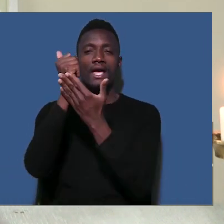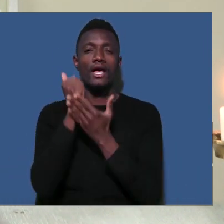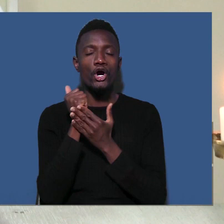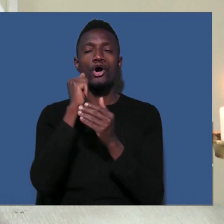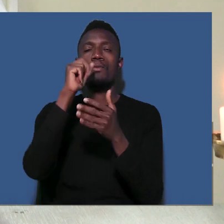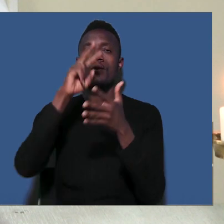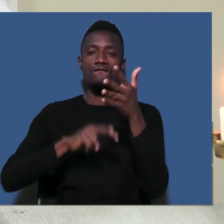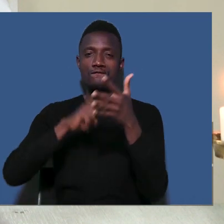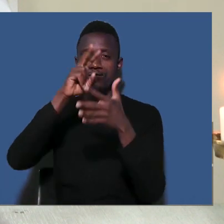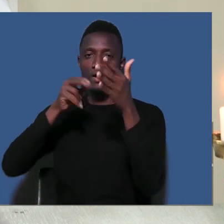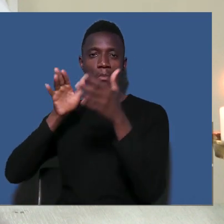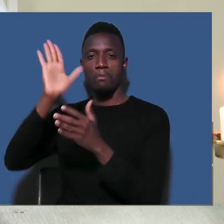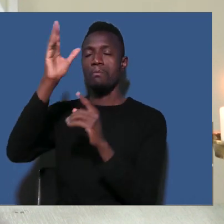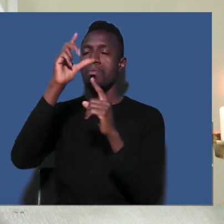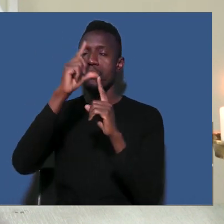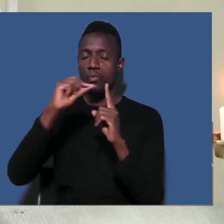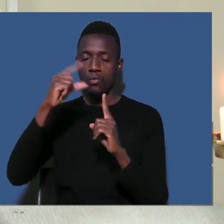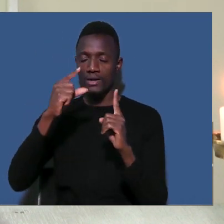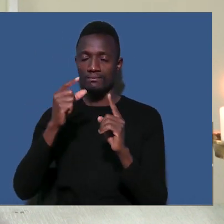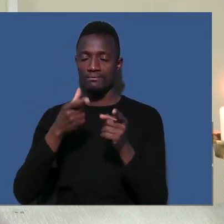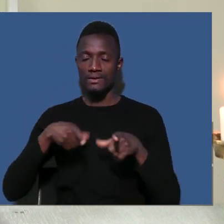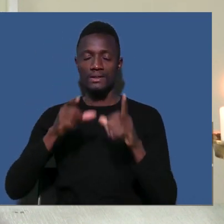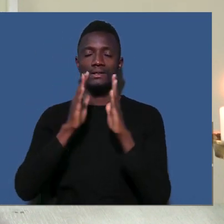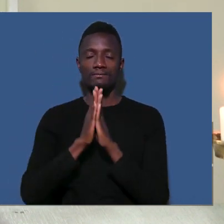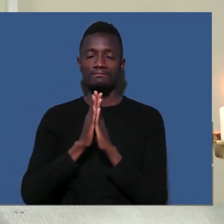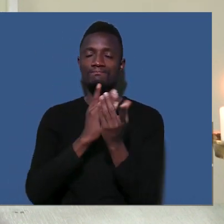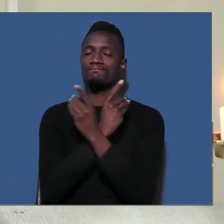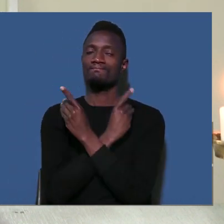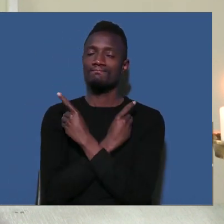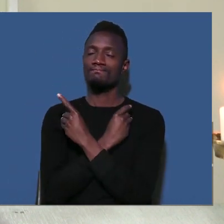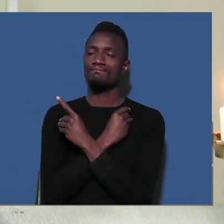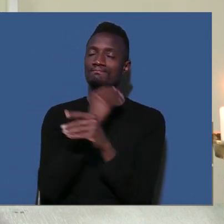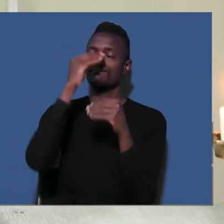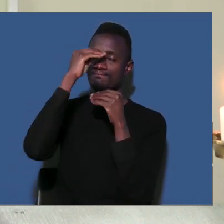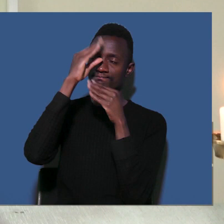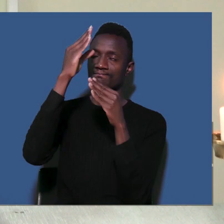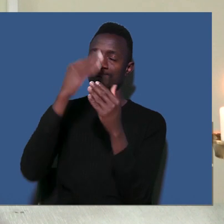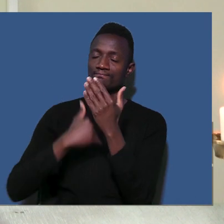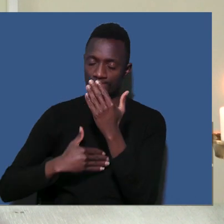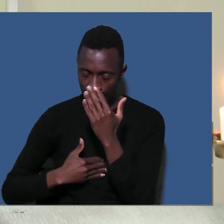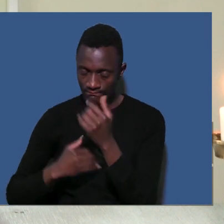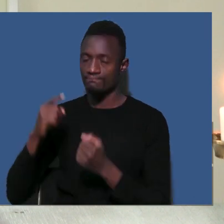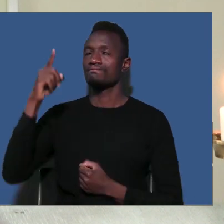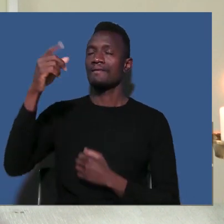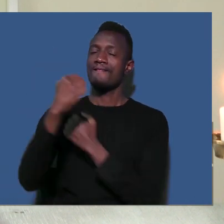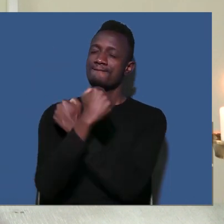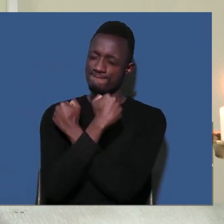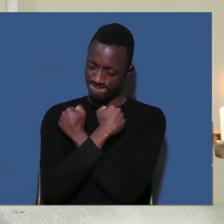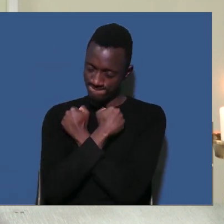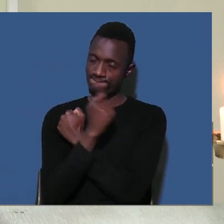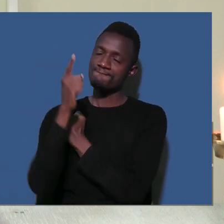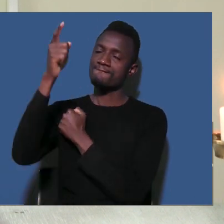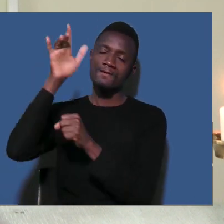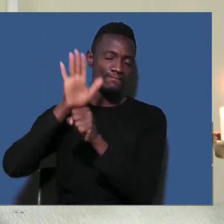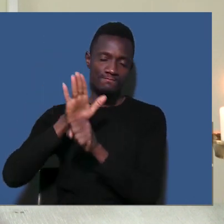Father, we honor you. We love you so much for using your servants to write